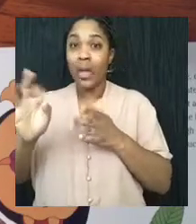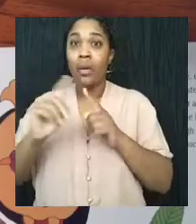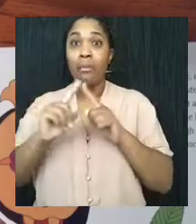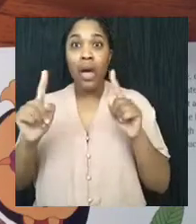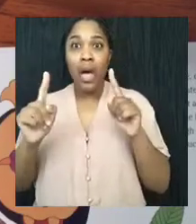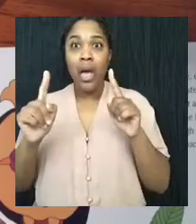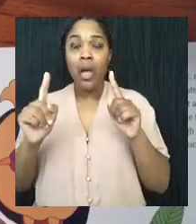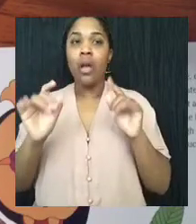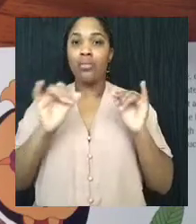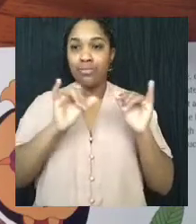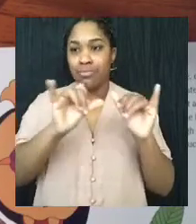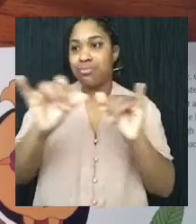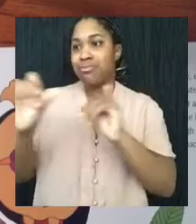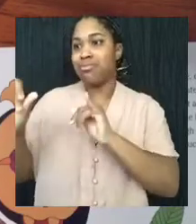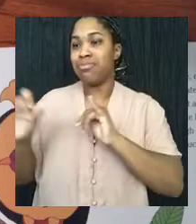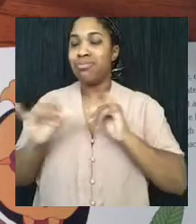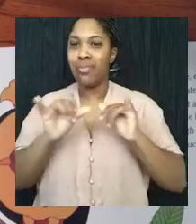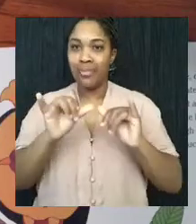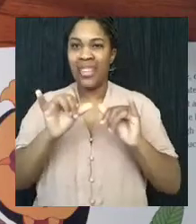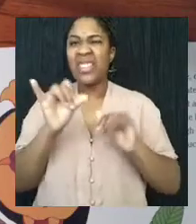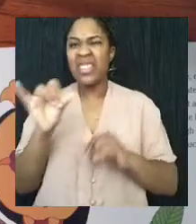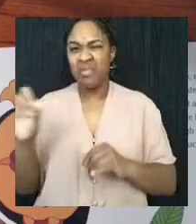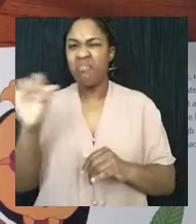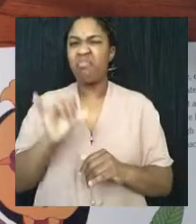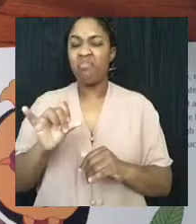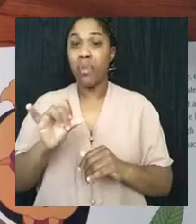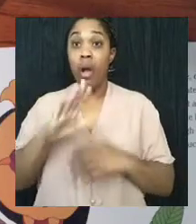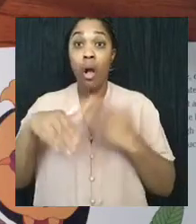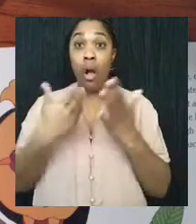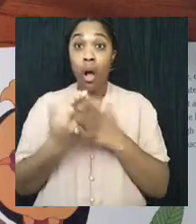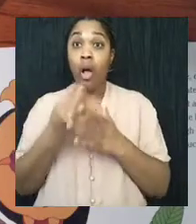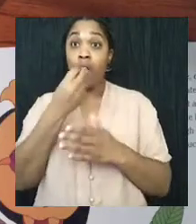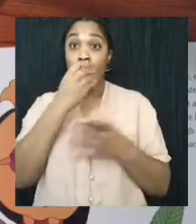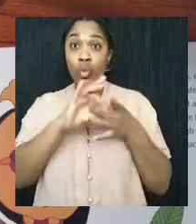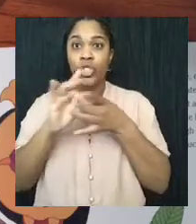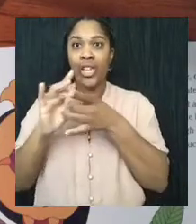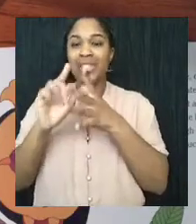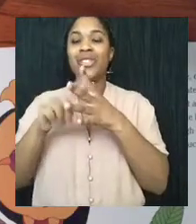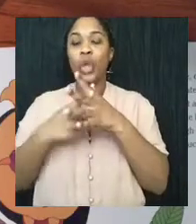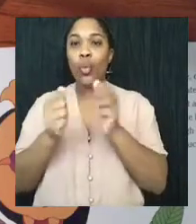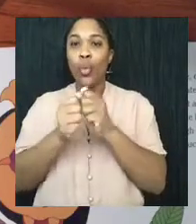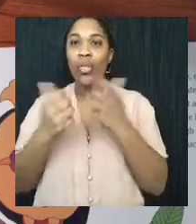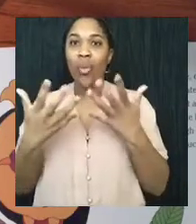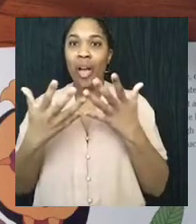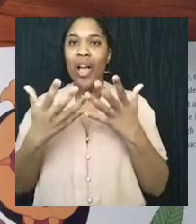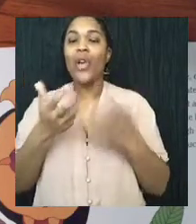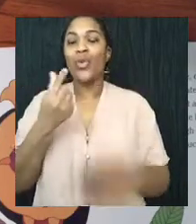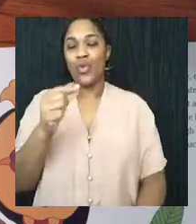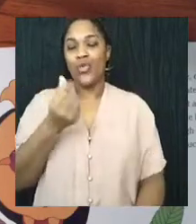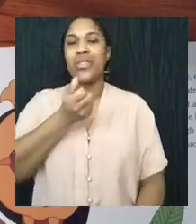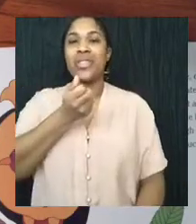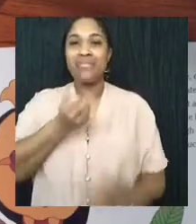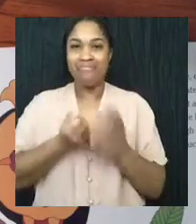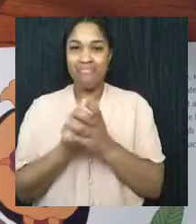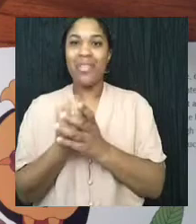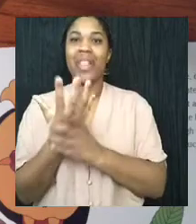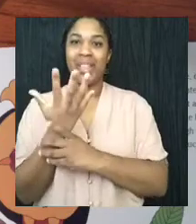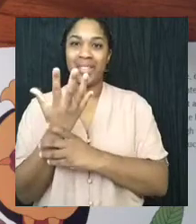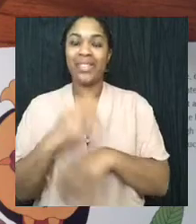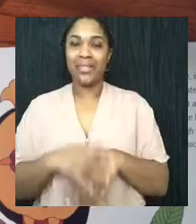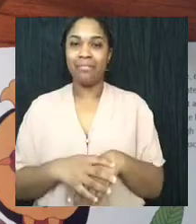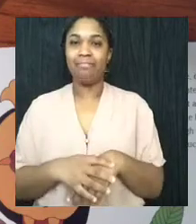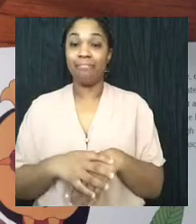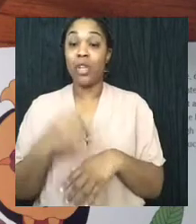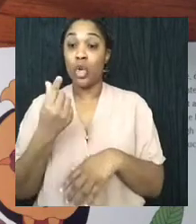alike. All food chains begin with green plants. Green plants are the only